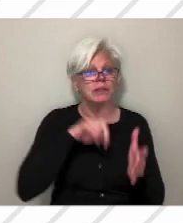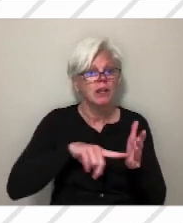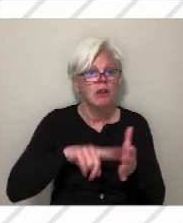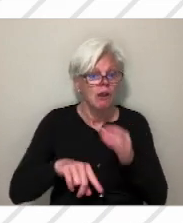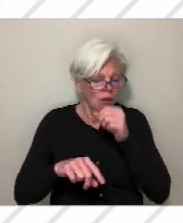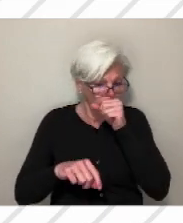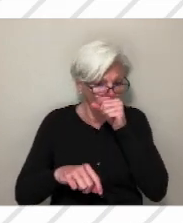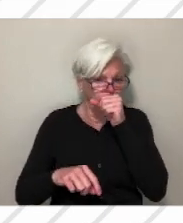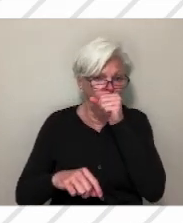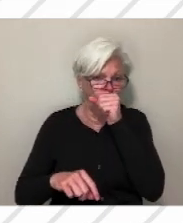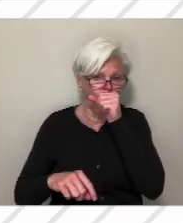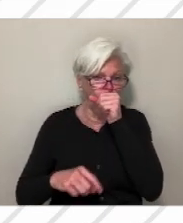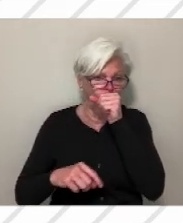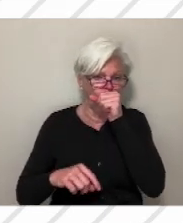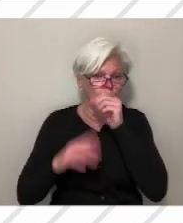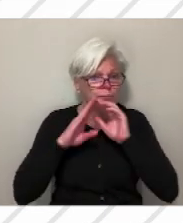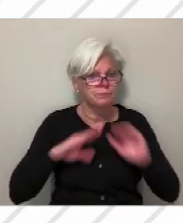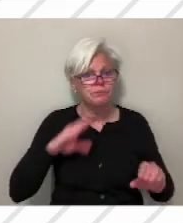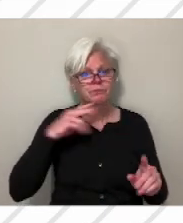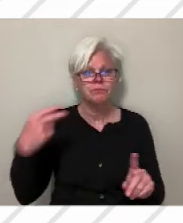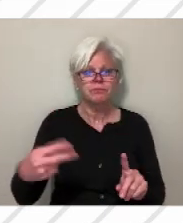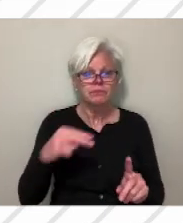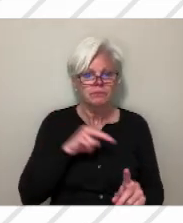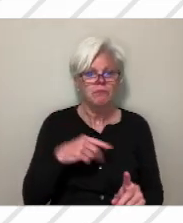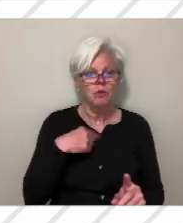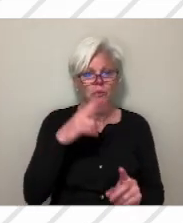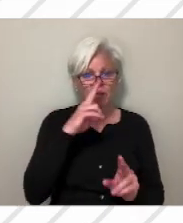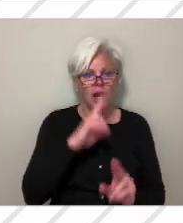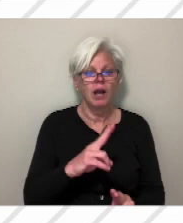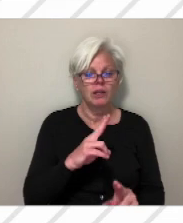siloed perspective, we'll never honor